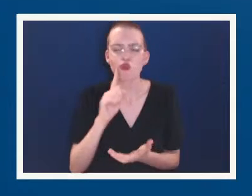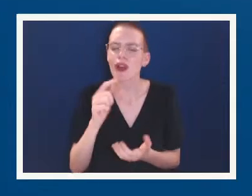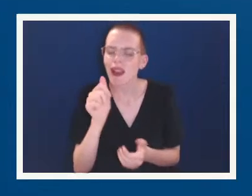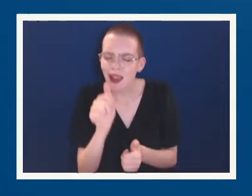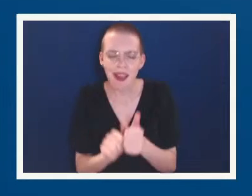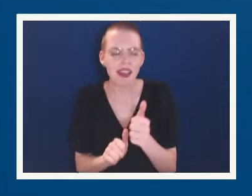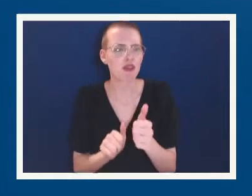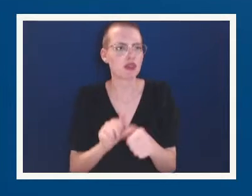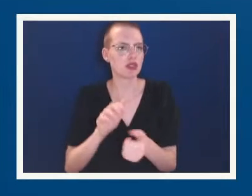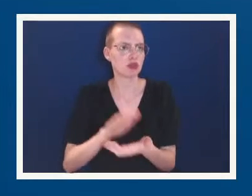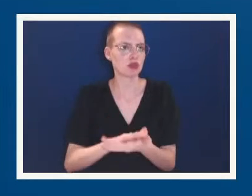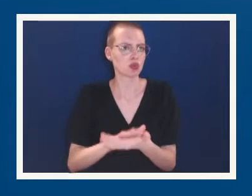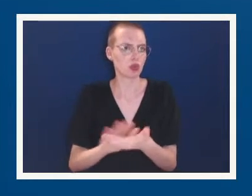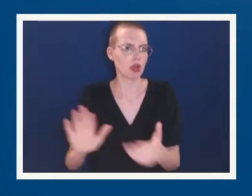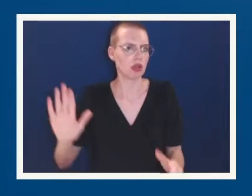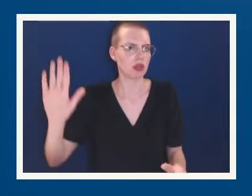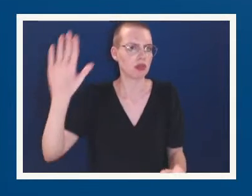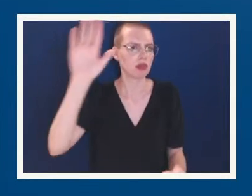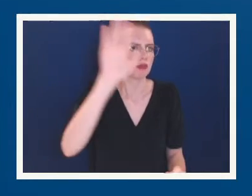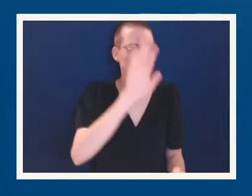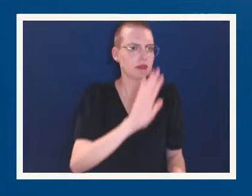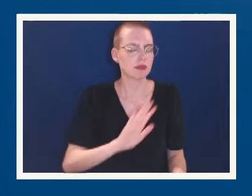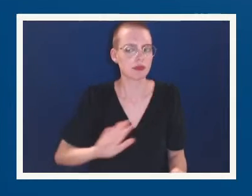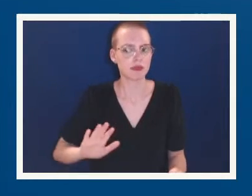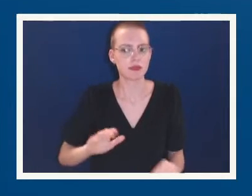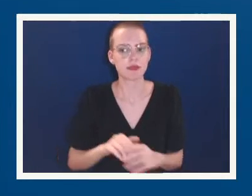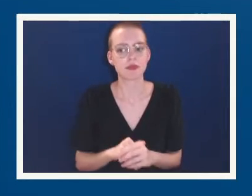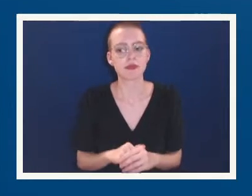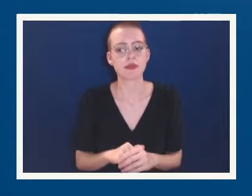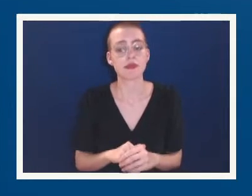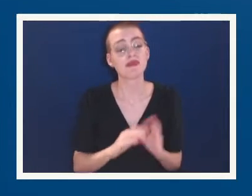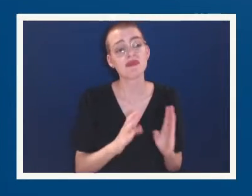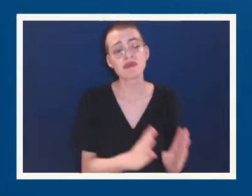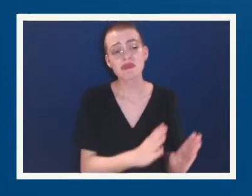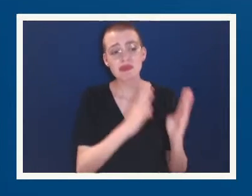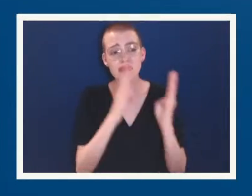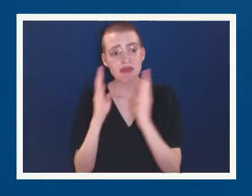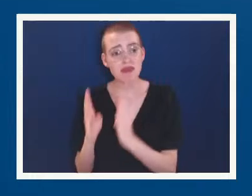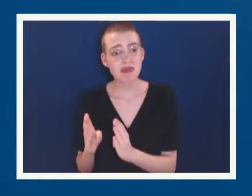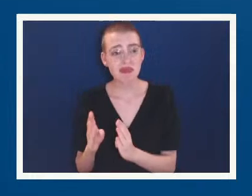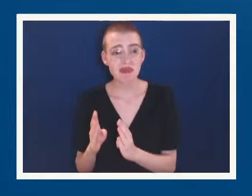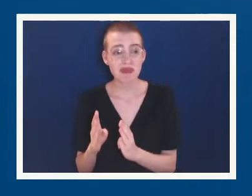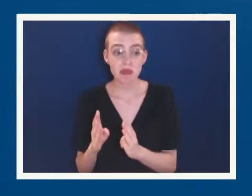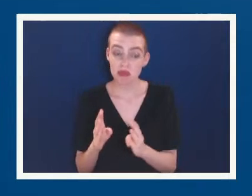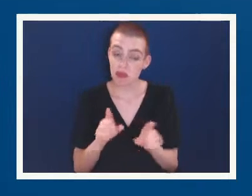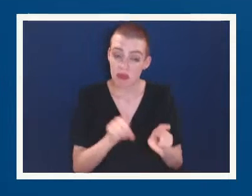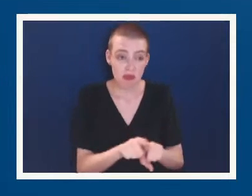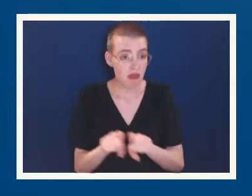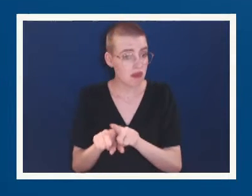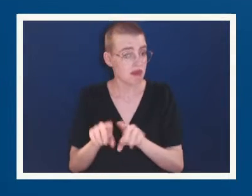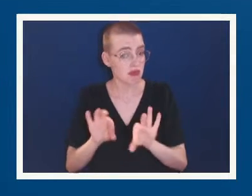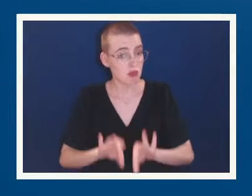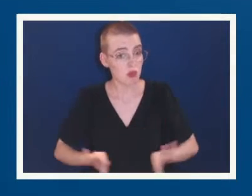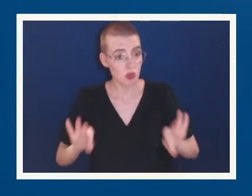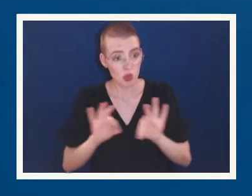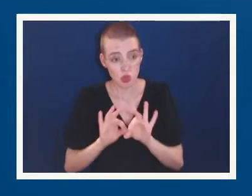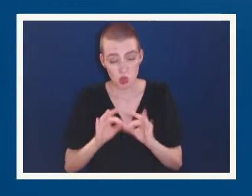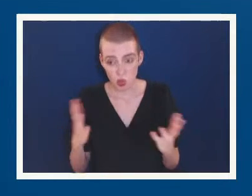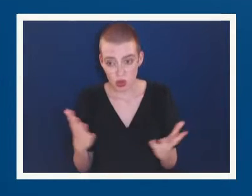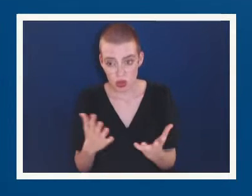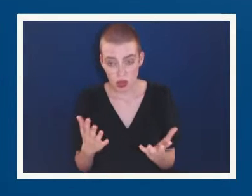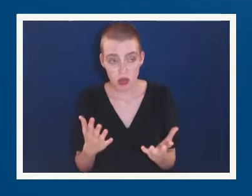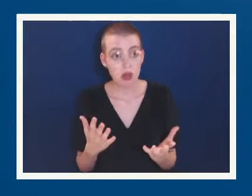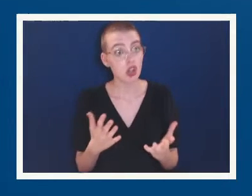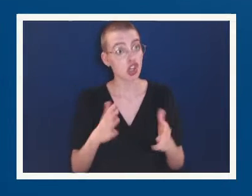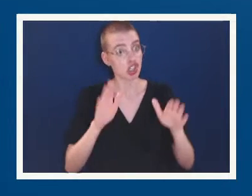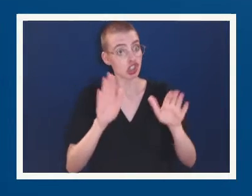Good schools for our children, but we also have to make sure that every one of those kids, when they walk to and from school,